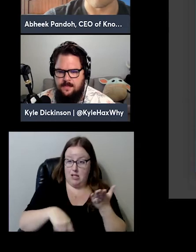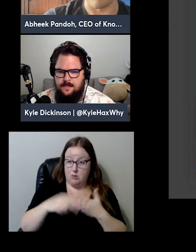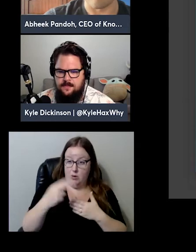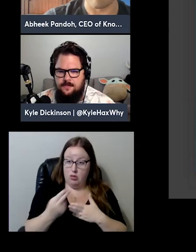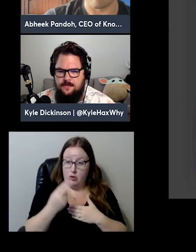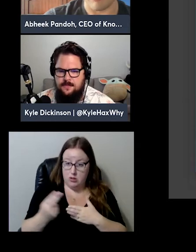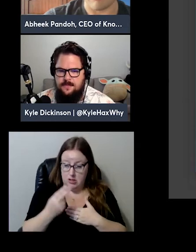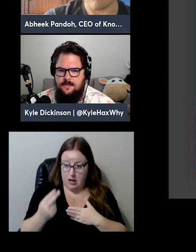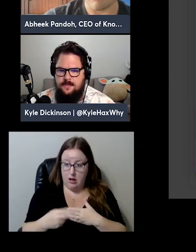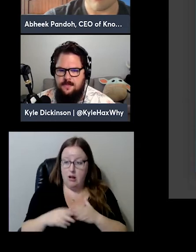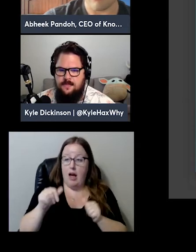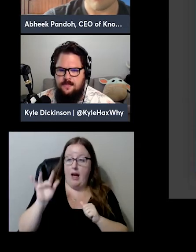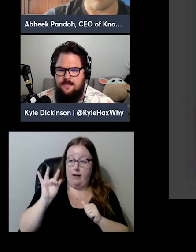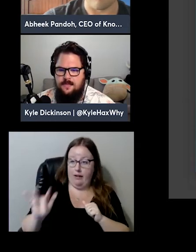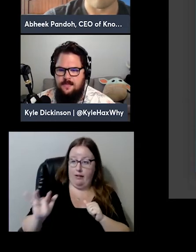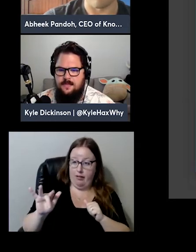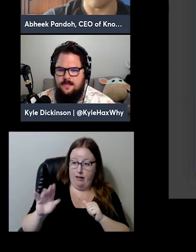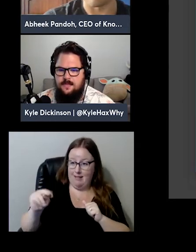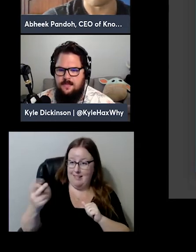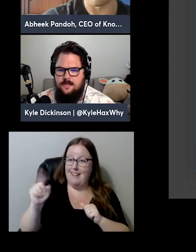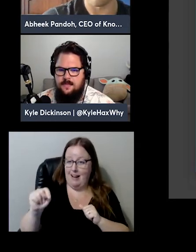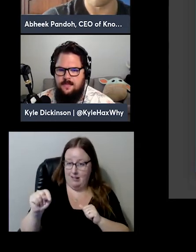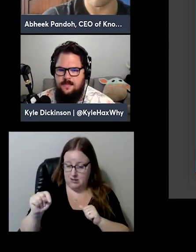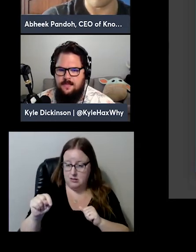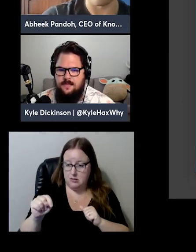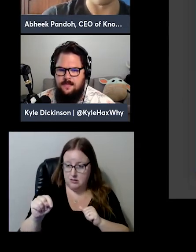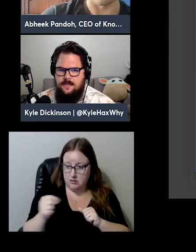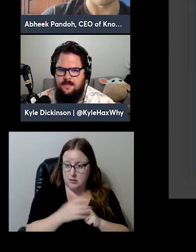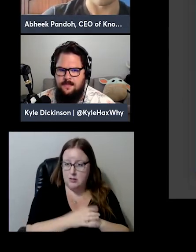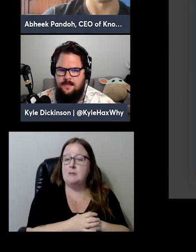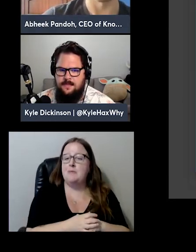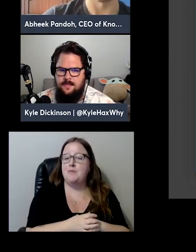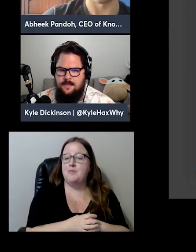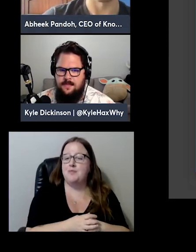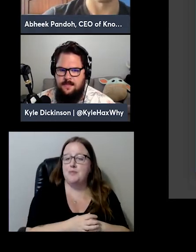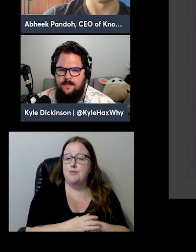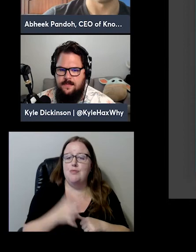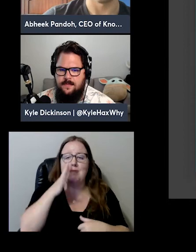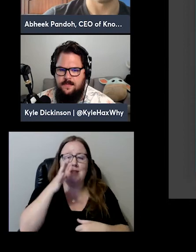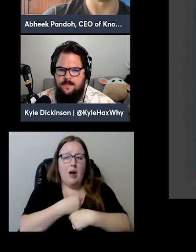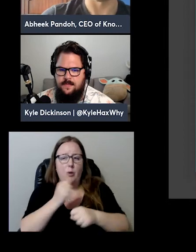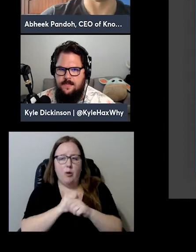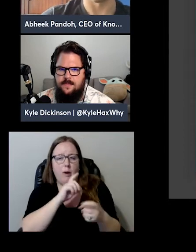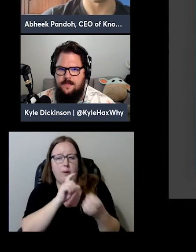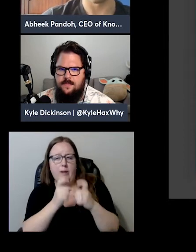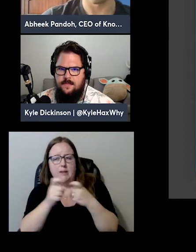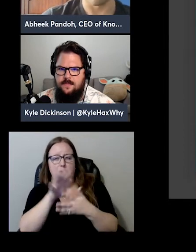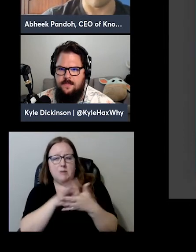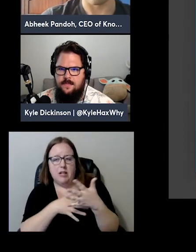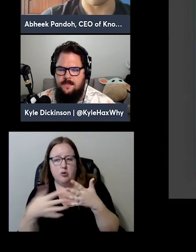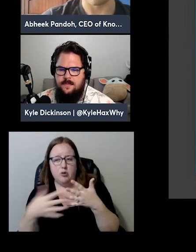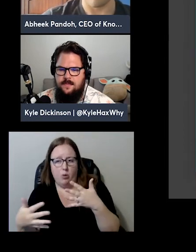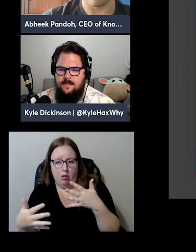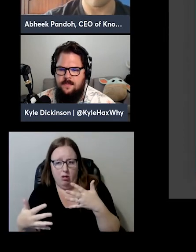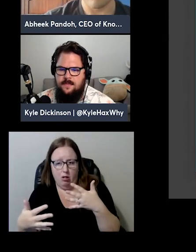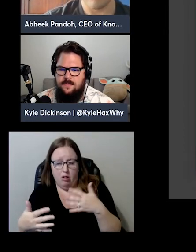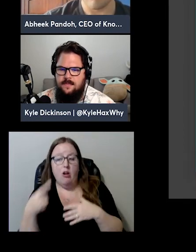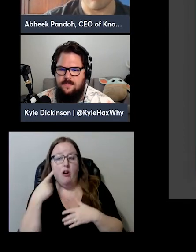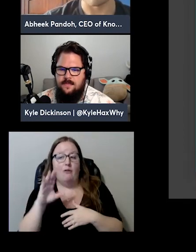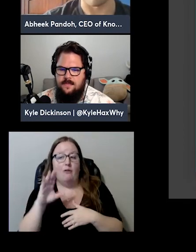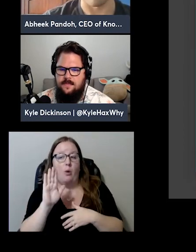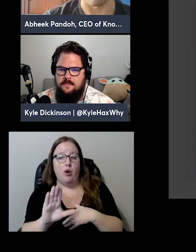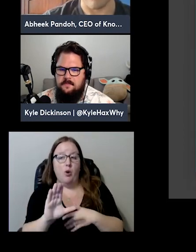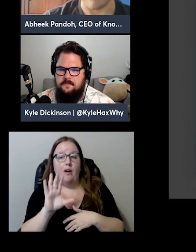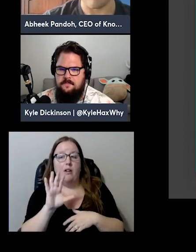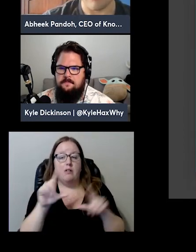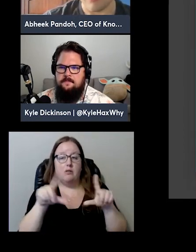can just click next, and it'll create a custom schedule for your flashcards